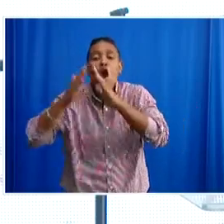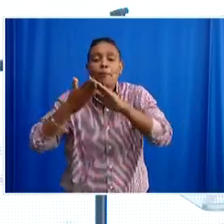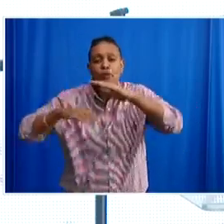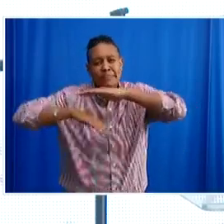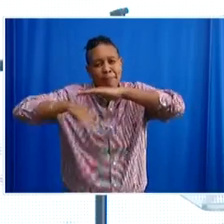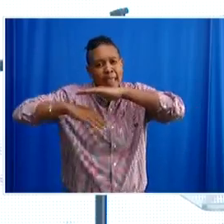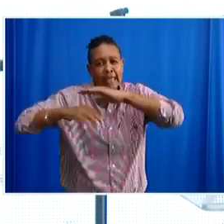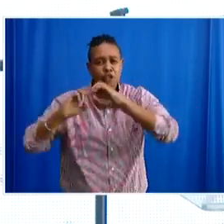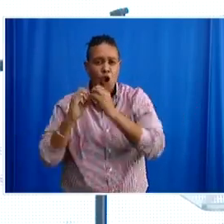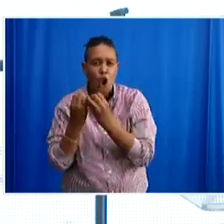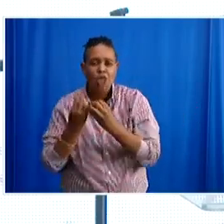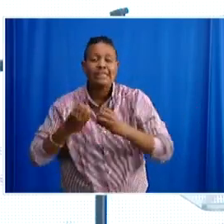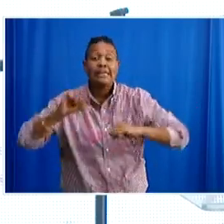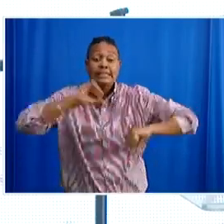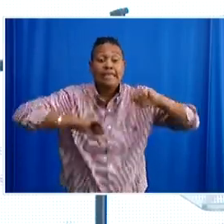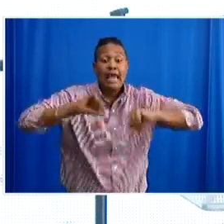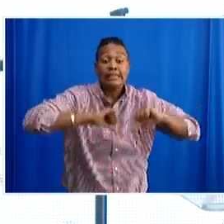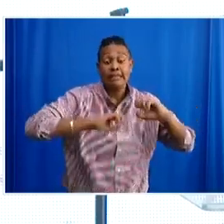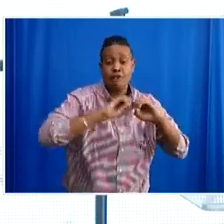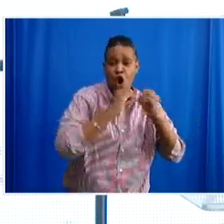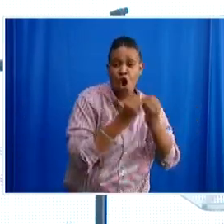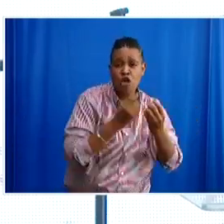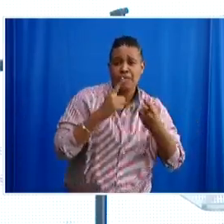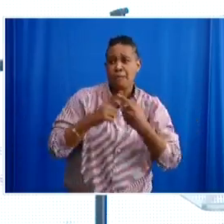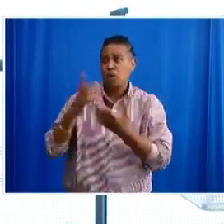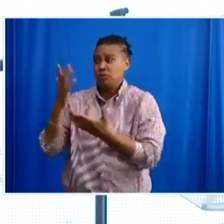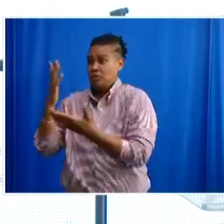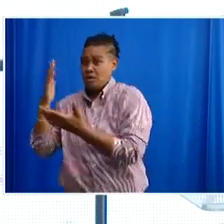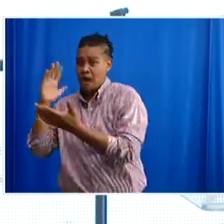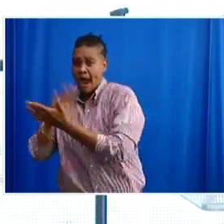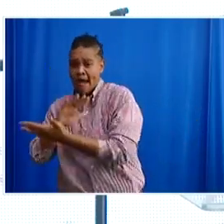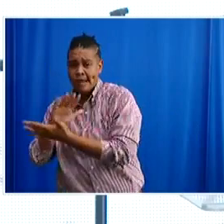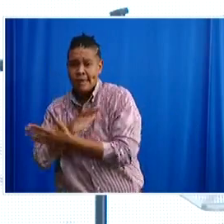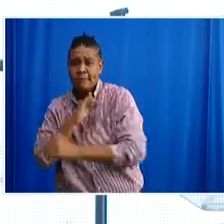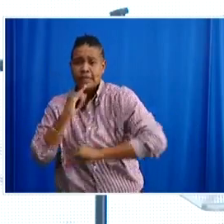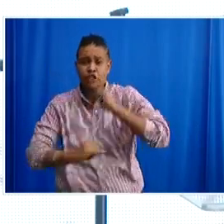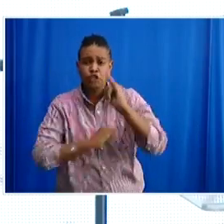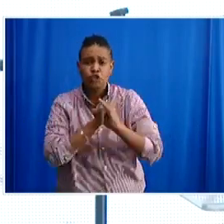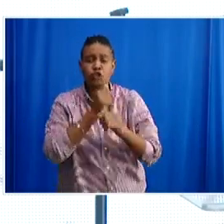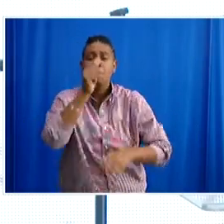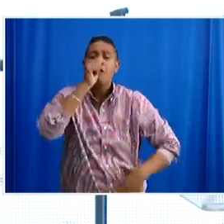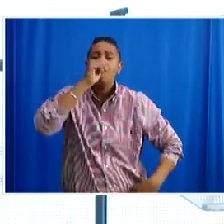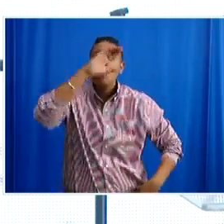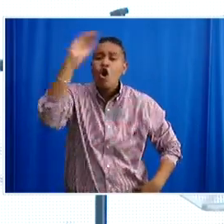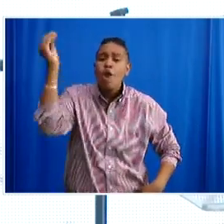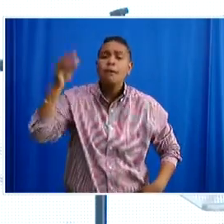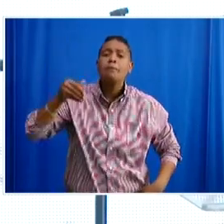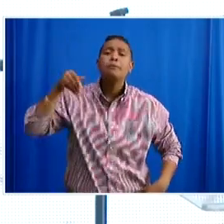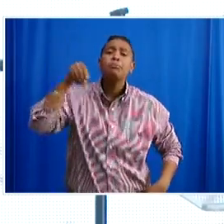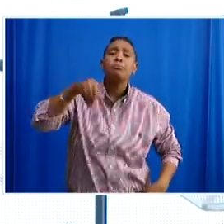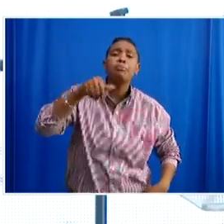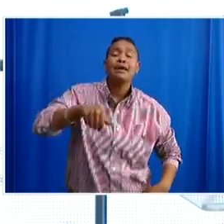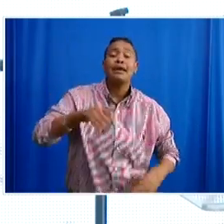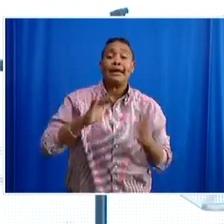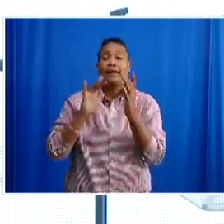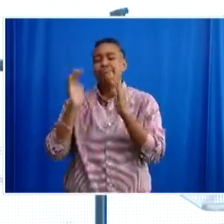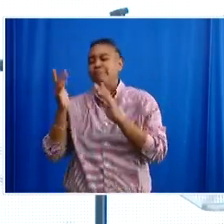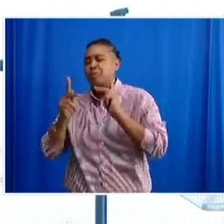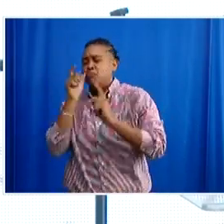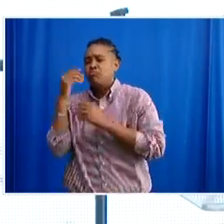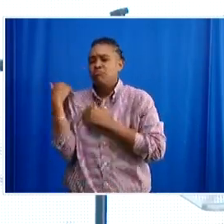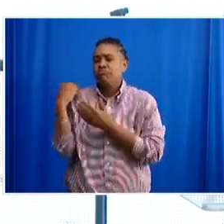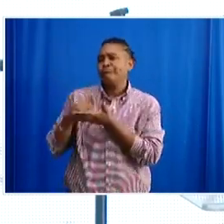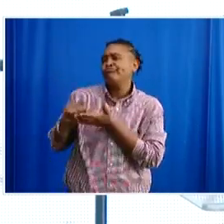organizations, scientific and academic institutions, private sector, donors, and the media come together to